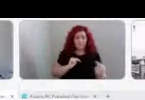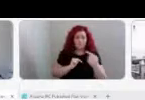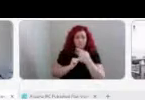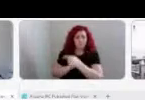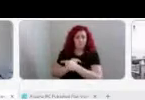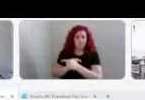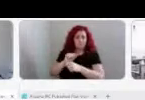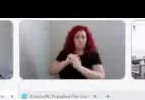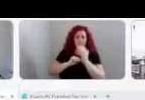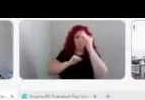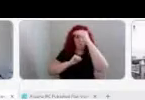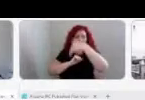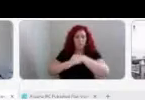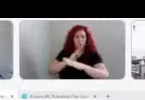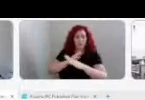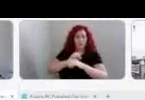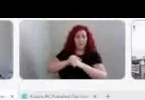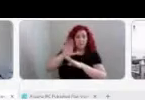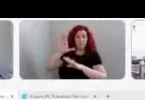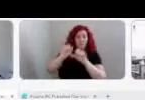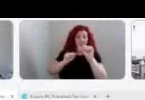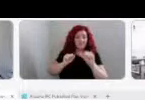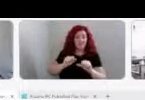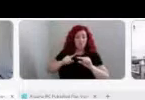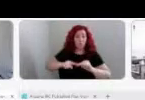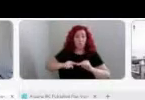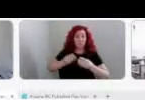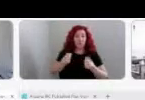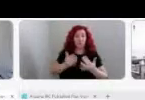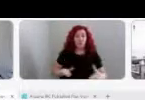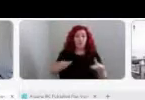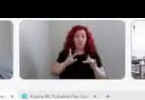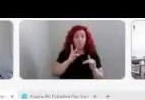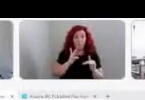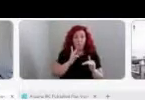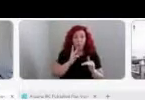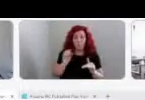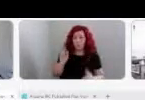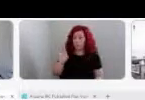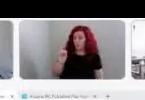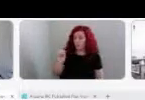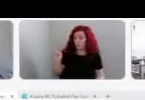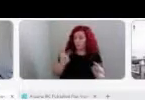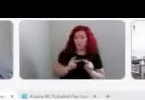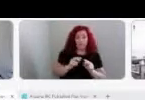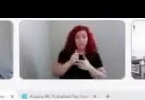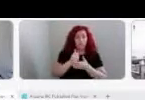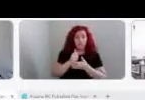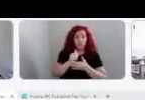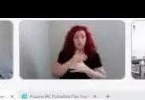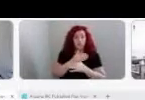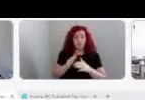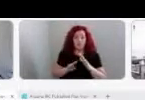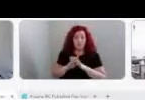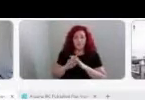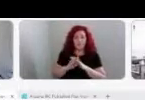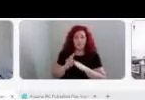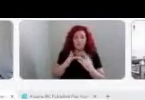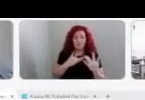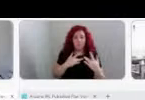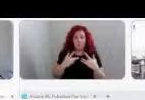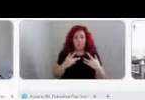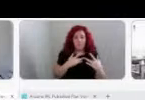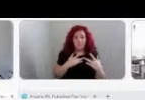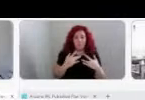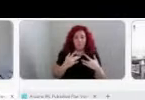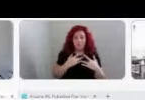mountains and south they rely on groundwater oro valley shares developmental uh development concerns with